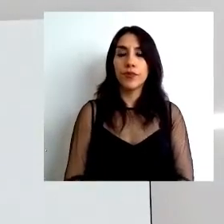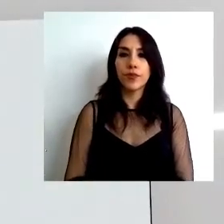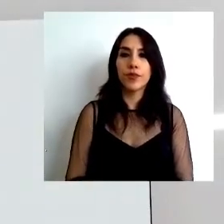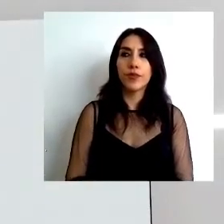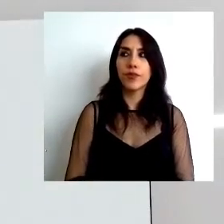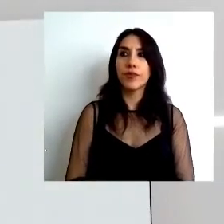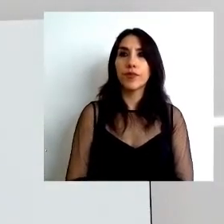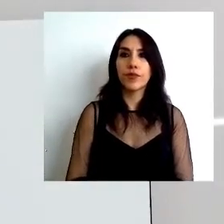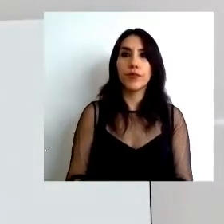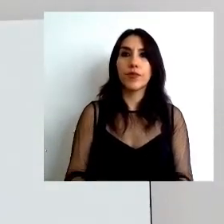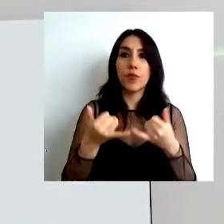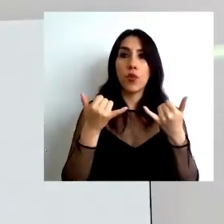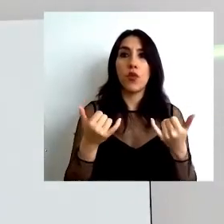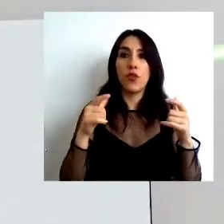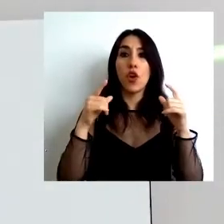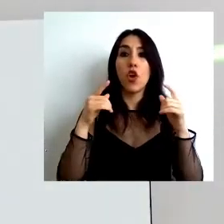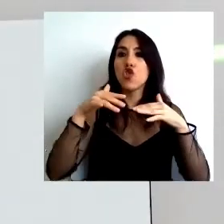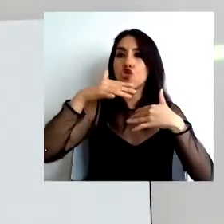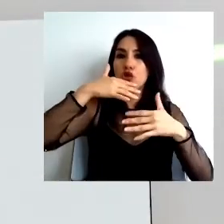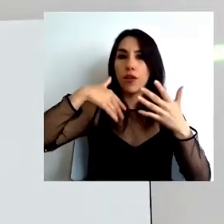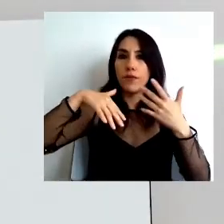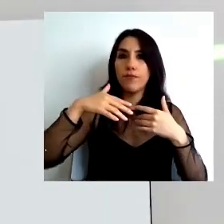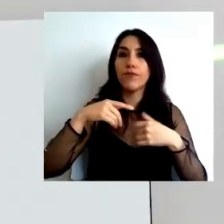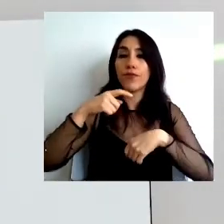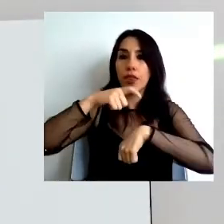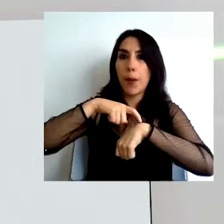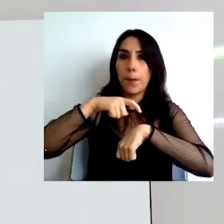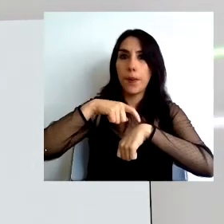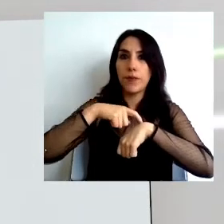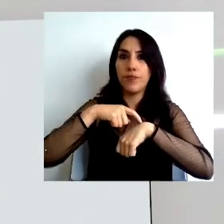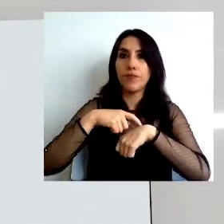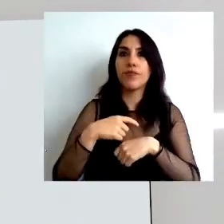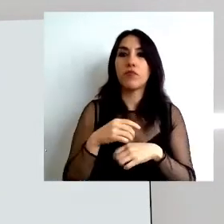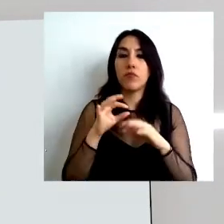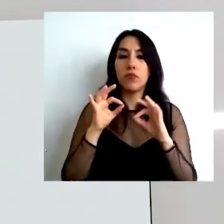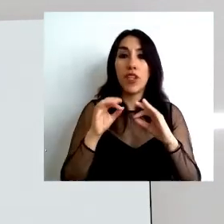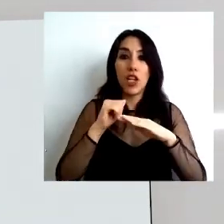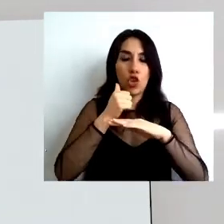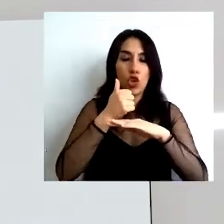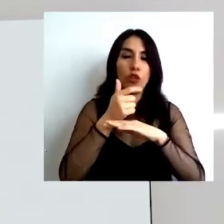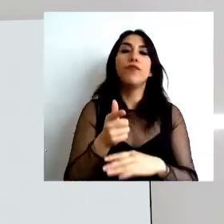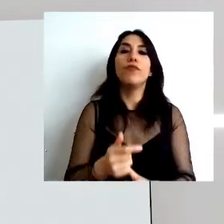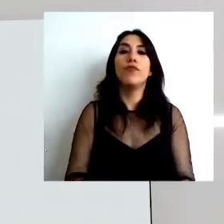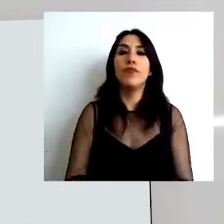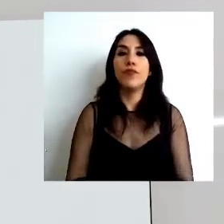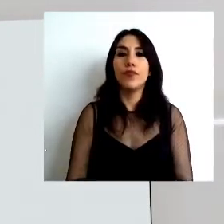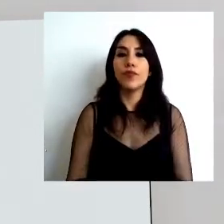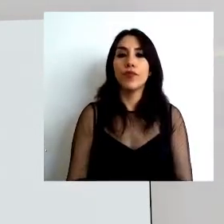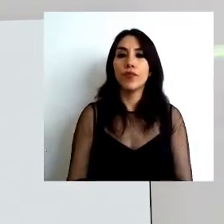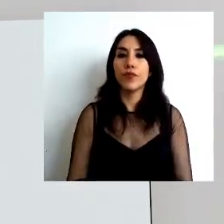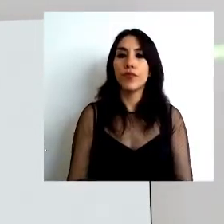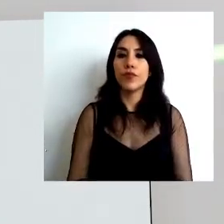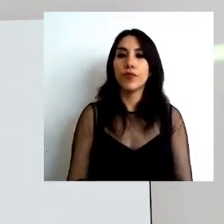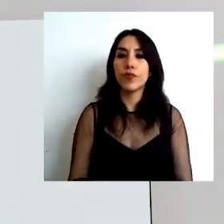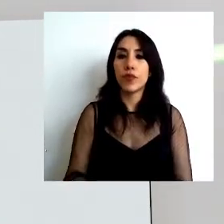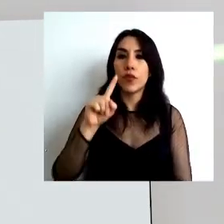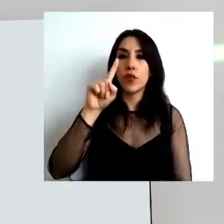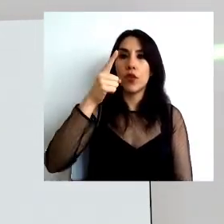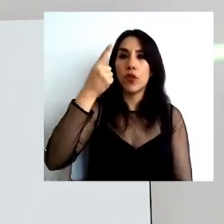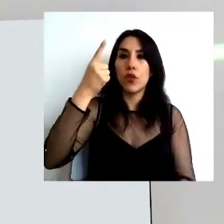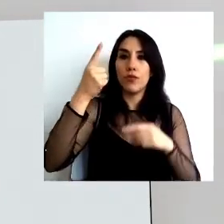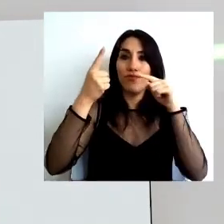impact which develop over time. The first one is direct impact. So this is the impact you